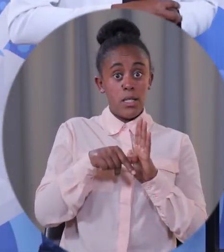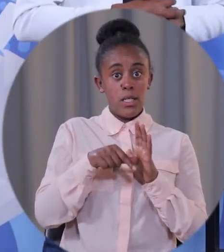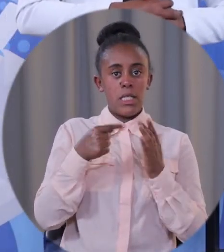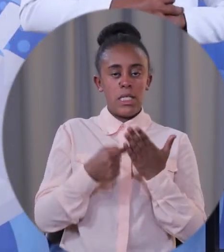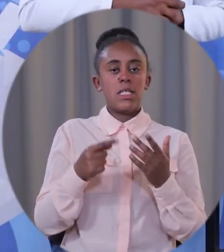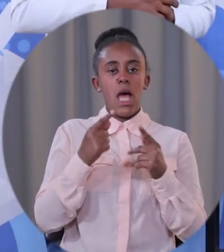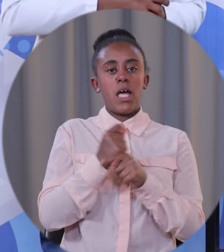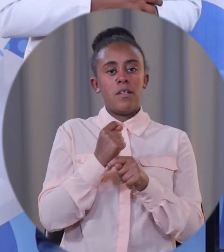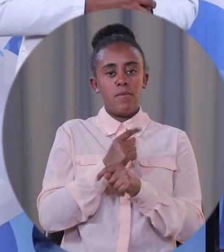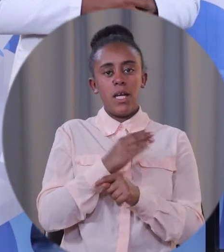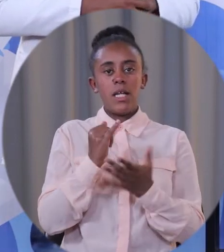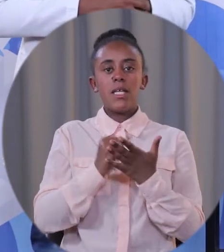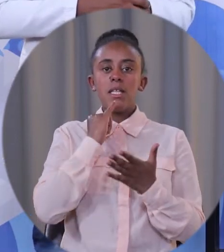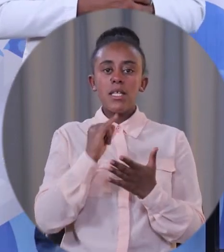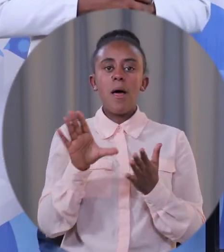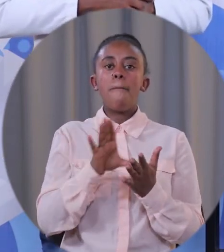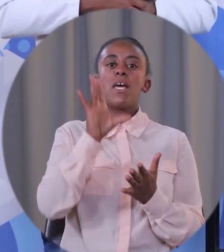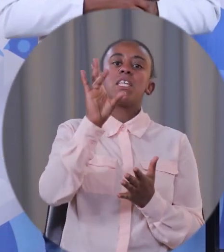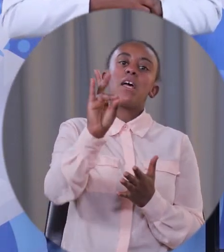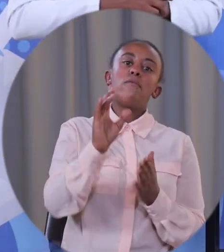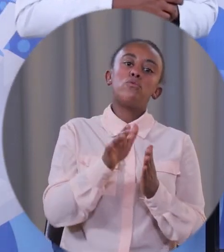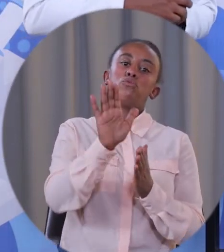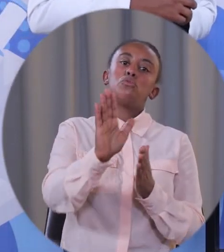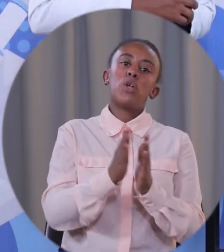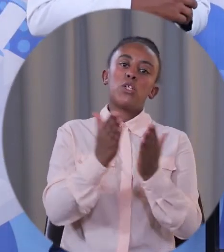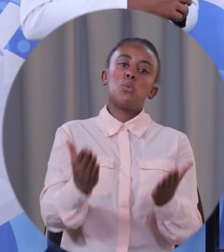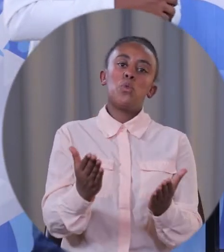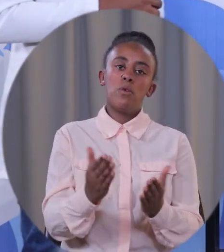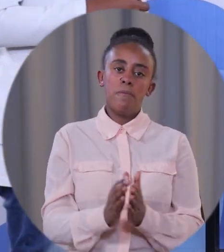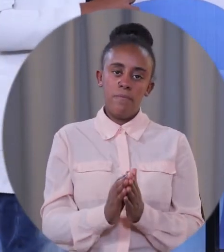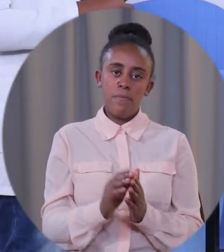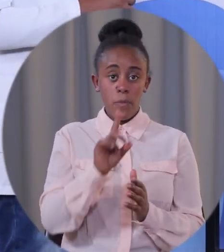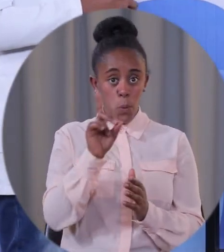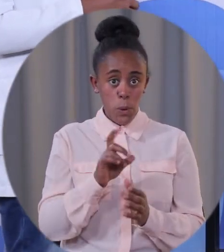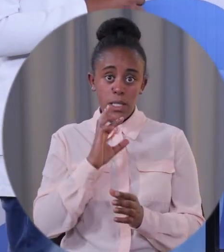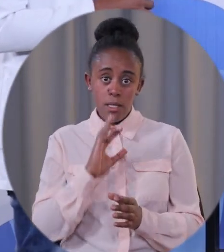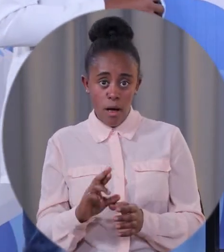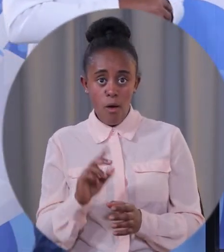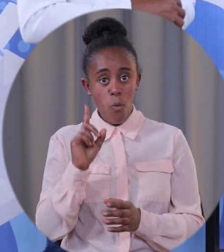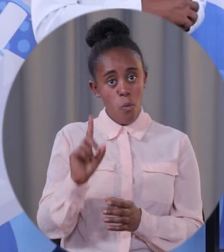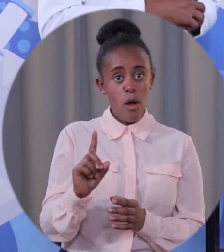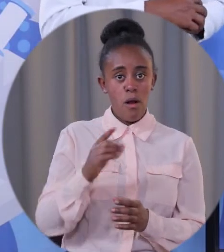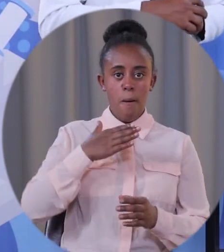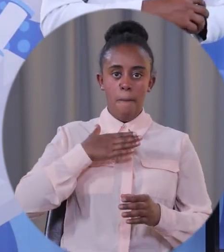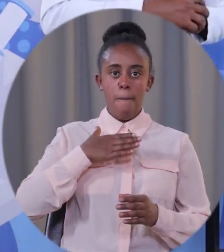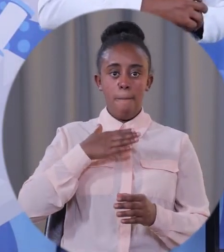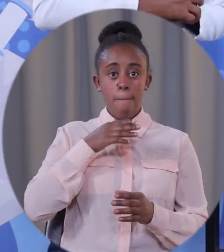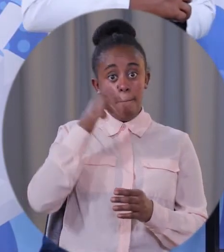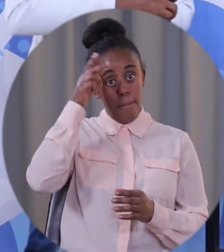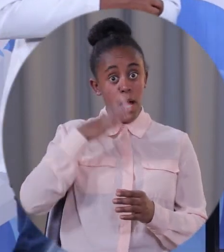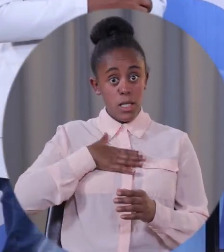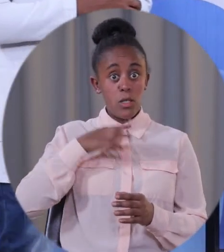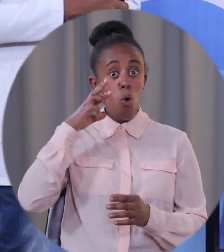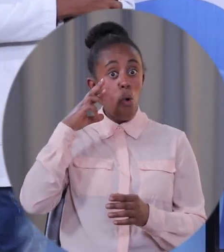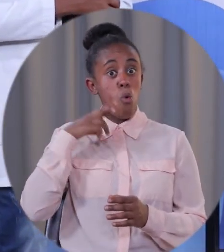this activity. And it is page 7 on your textbook. The questions are: 1. My brother's daughter,